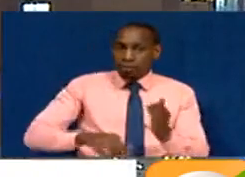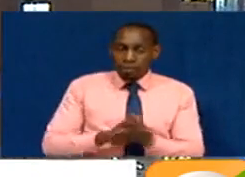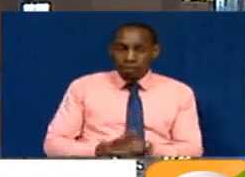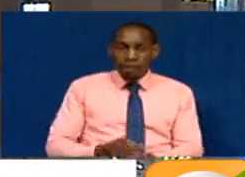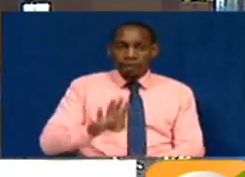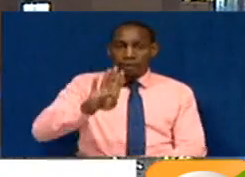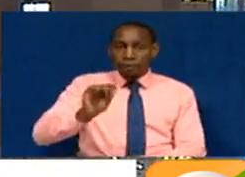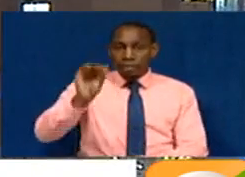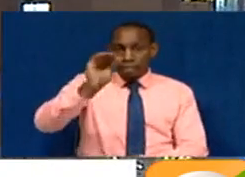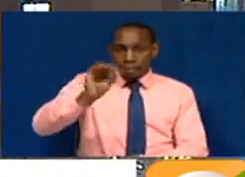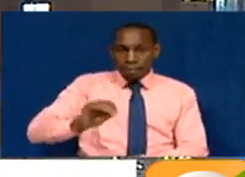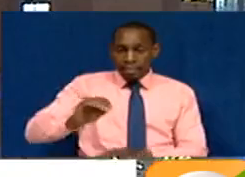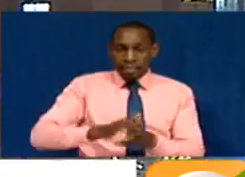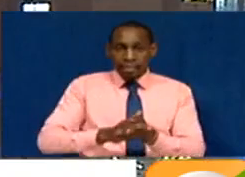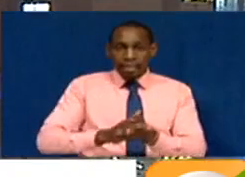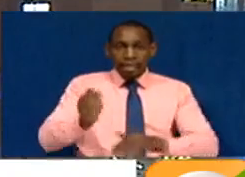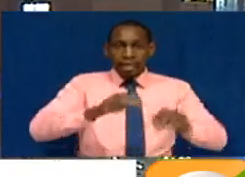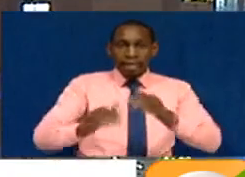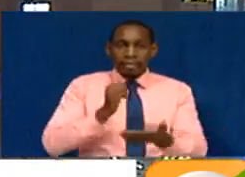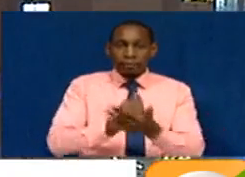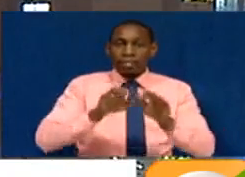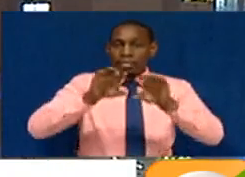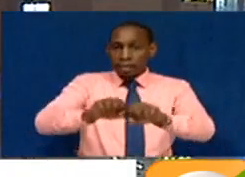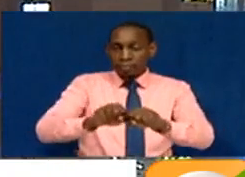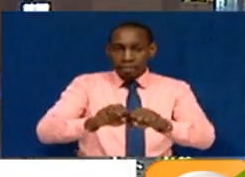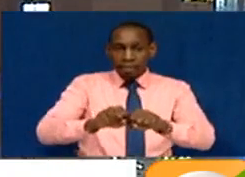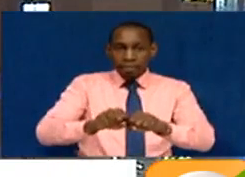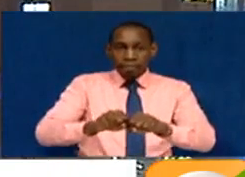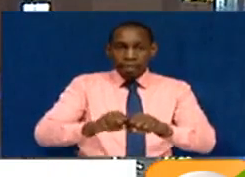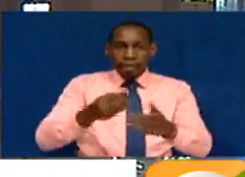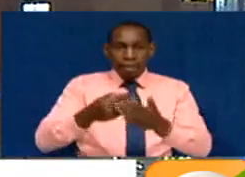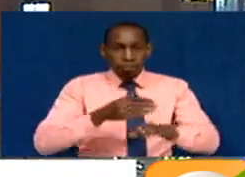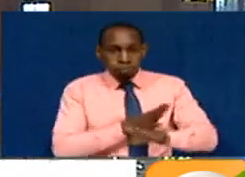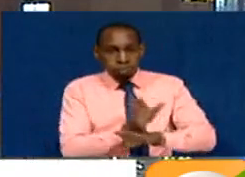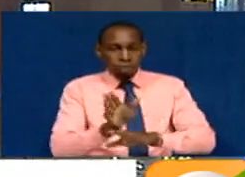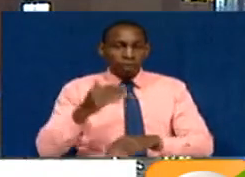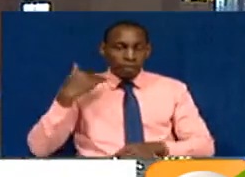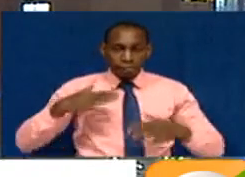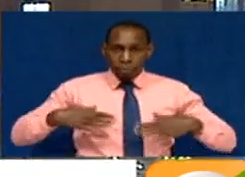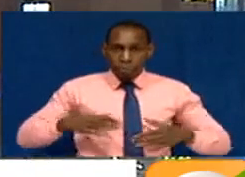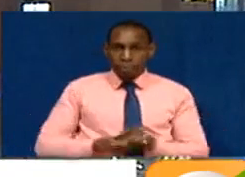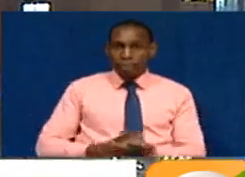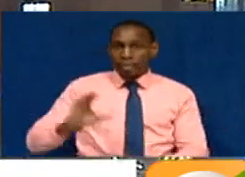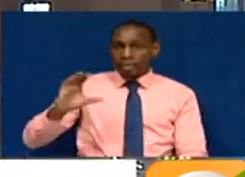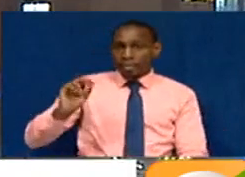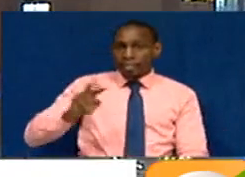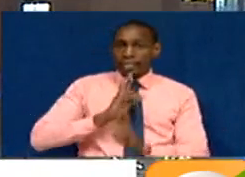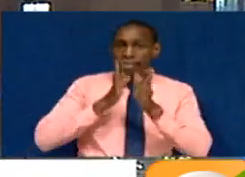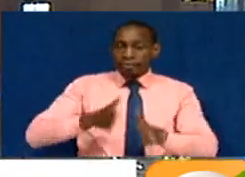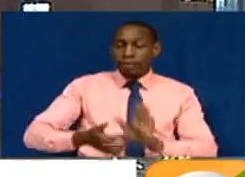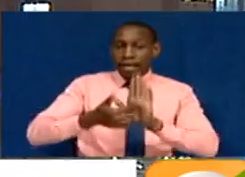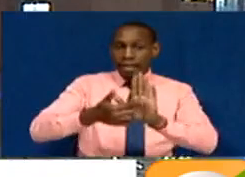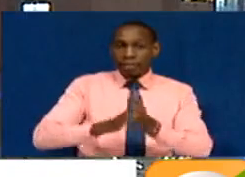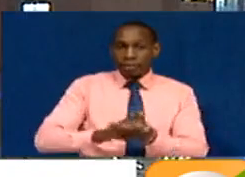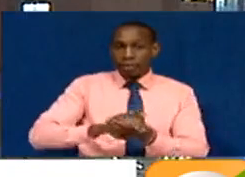least 40% of its elective offices occupied by money laundering criminals. And as Citizen TV's Maria Nyambura